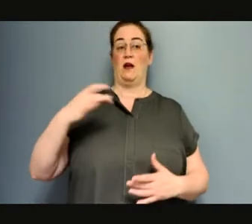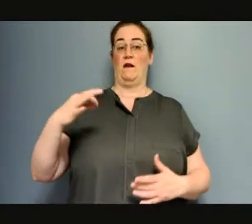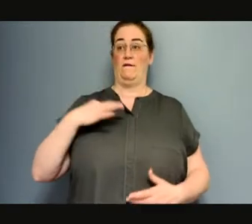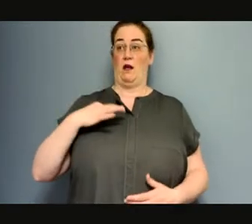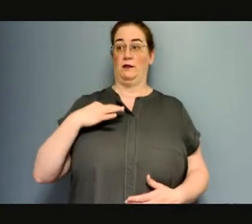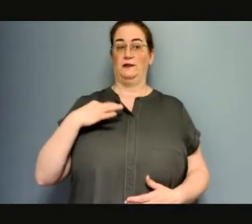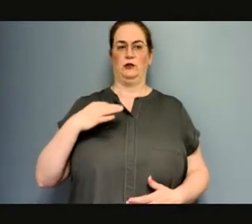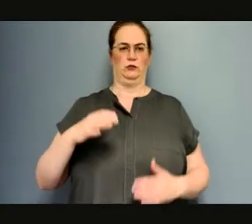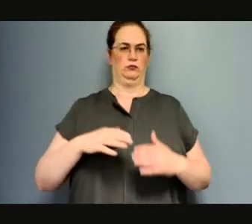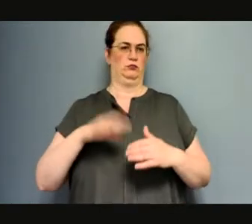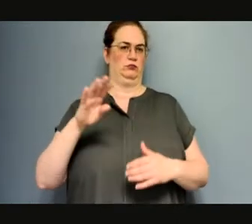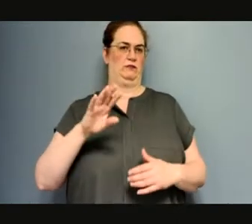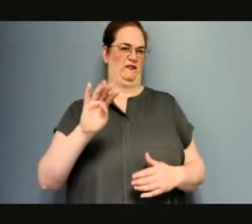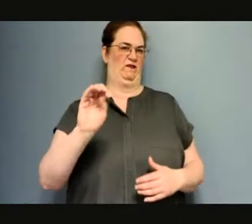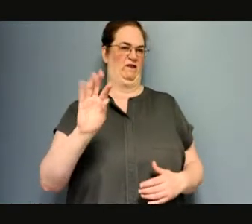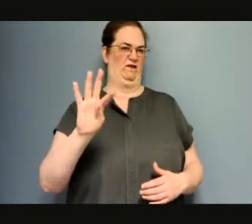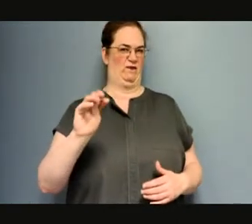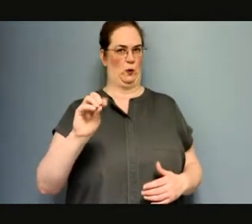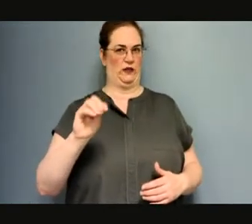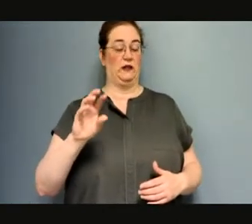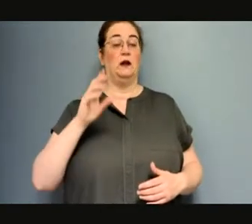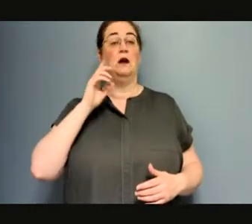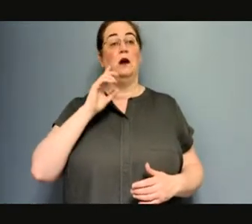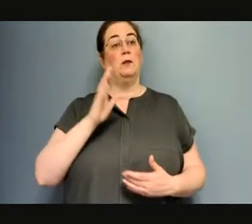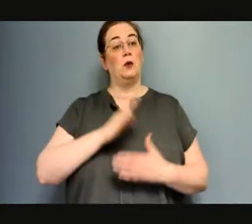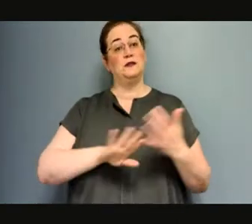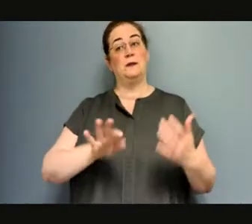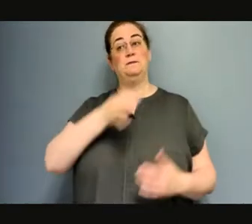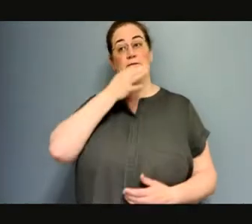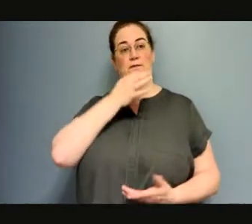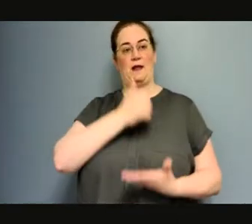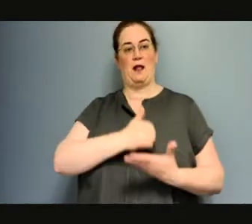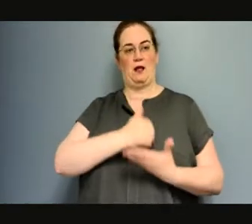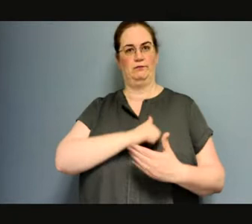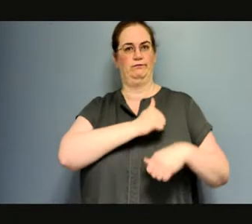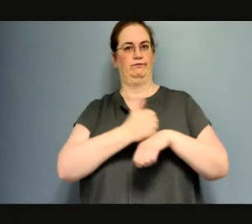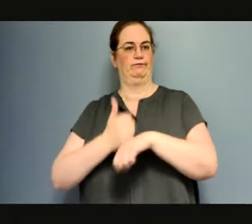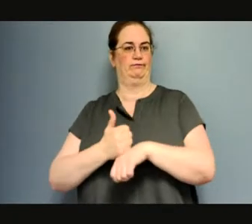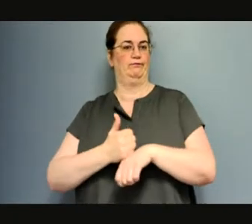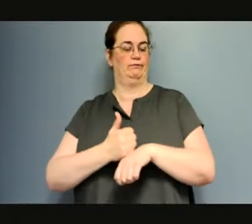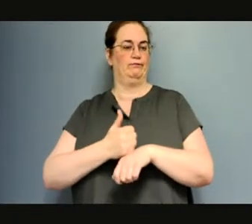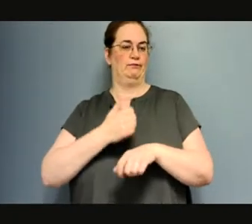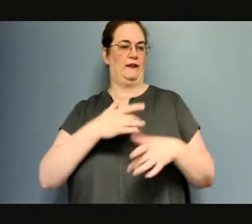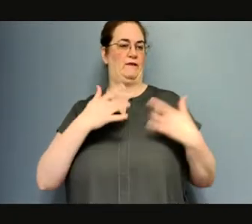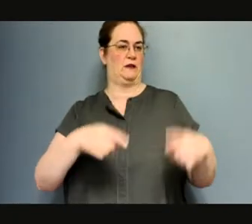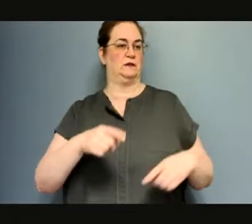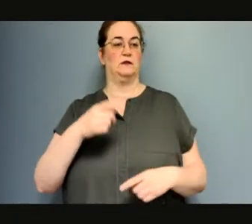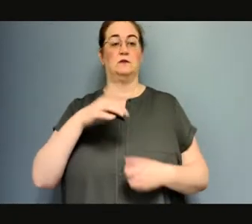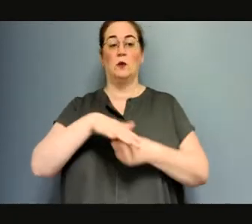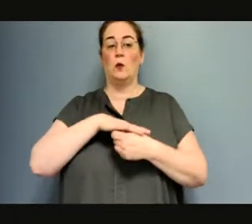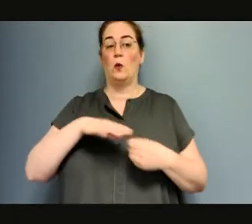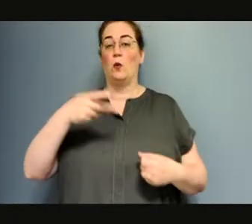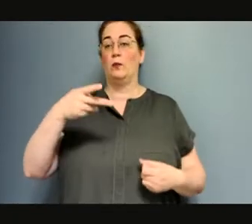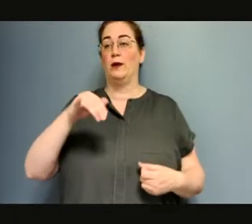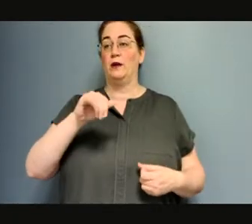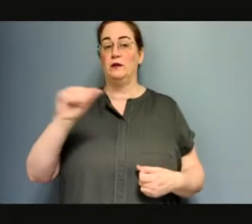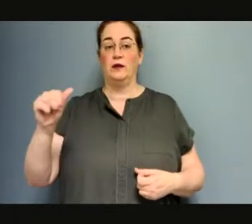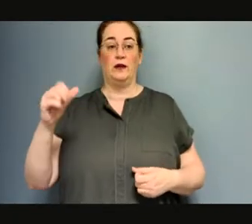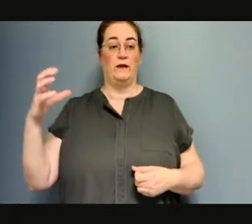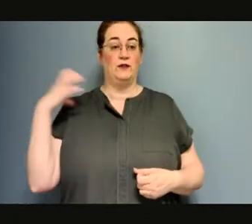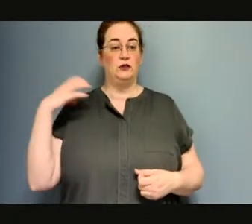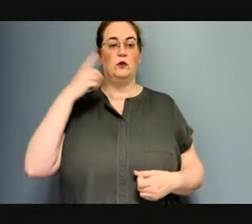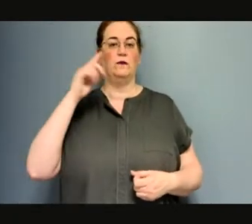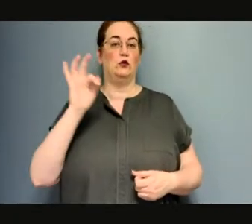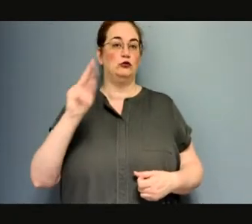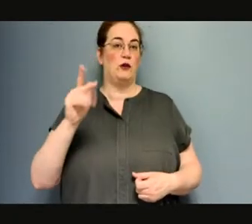numbered 40. We had some expert help putting together some of the events for the games. We had local PIAA officials for track